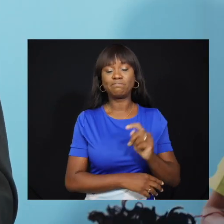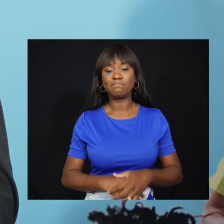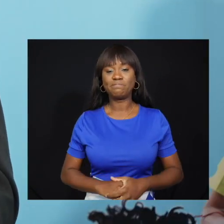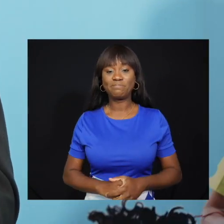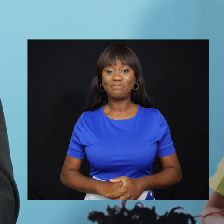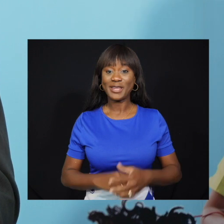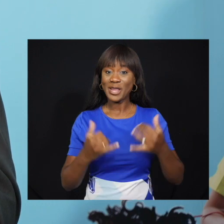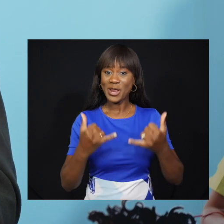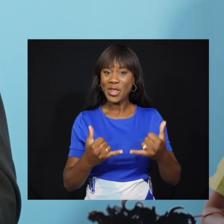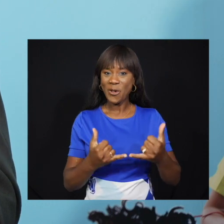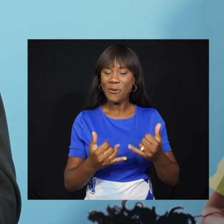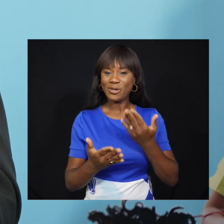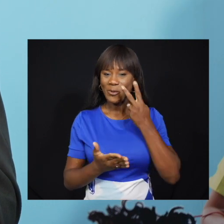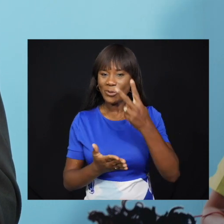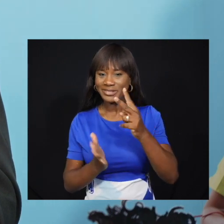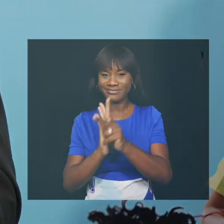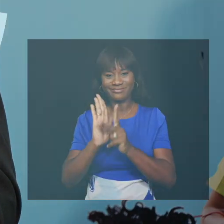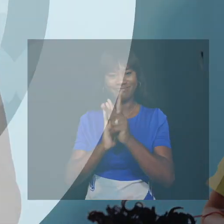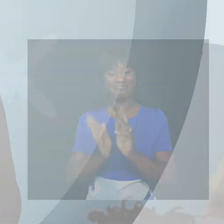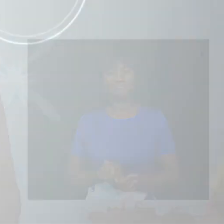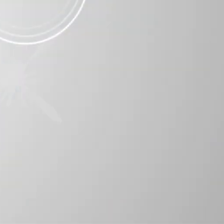our Silver Generation.